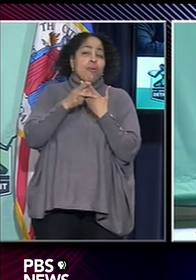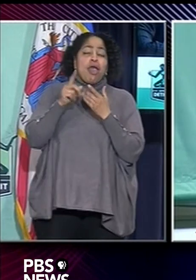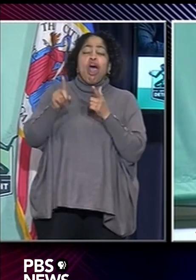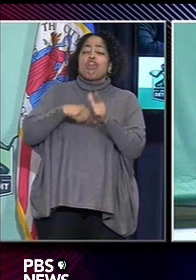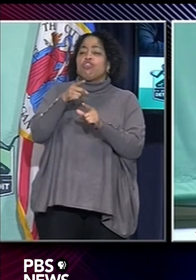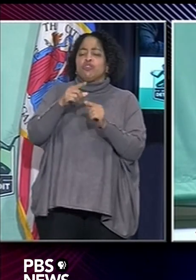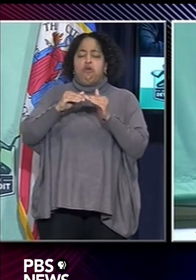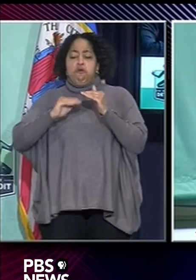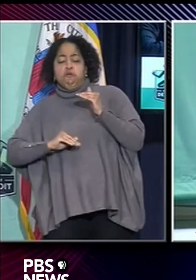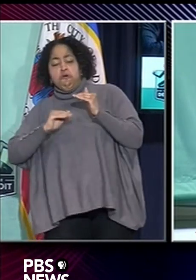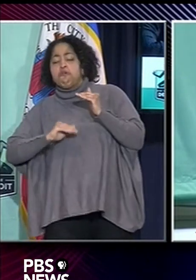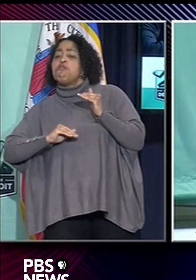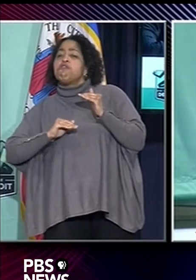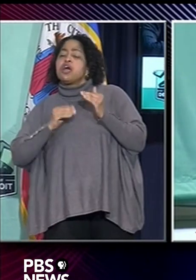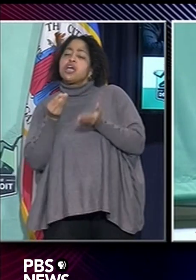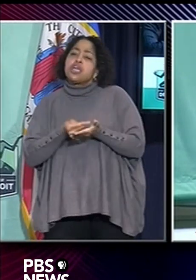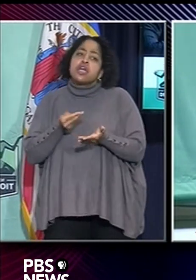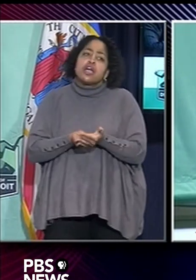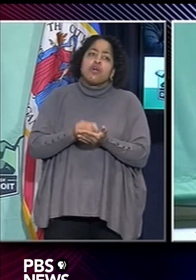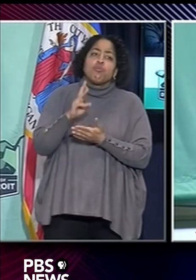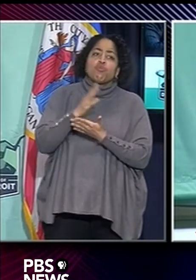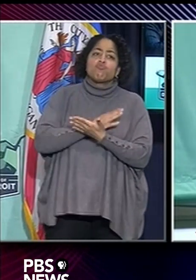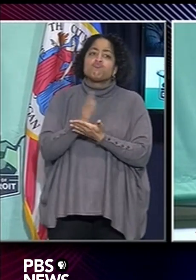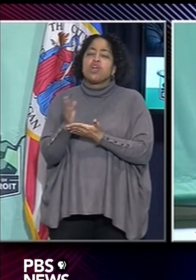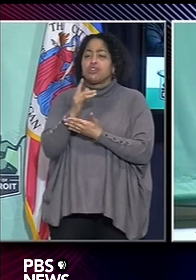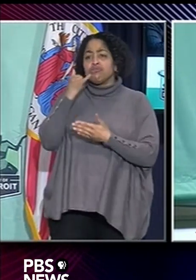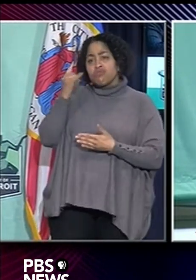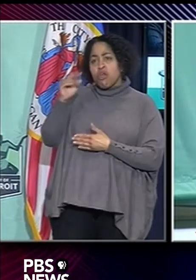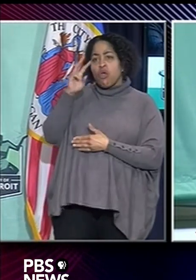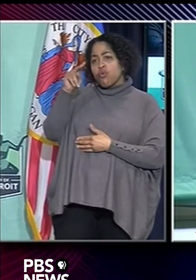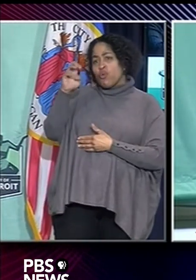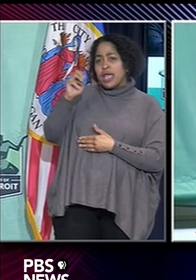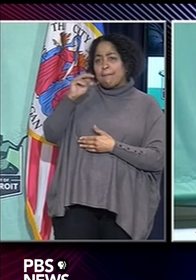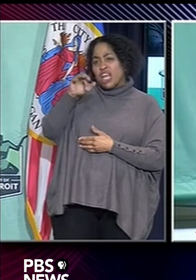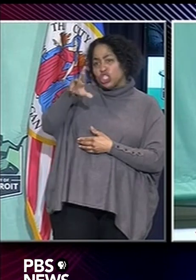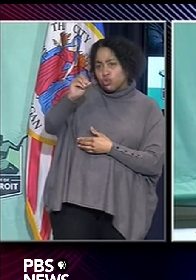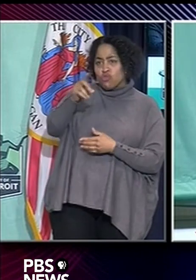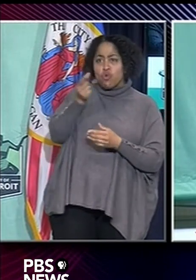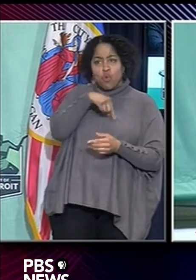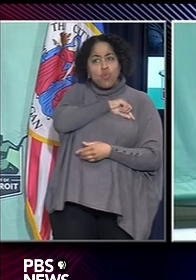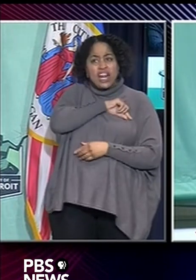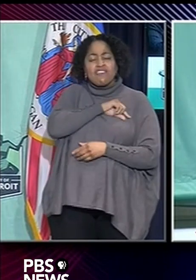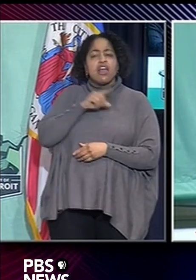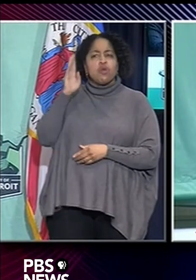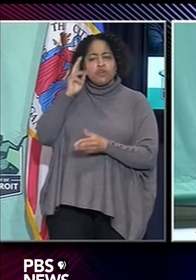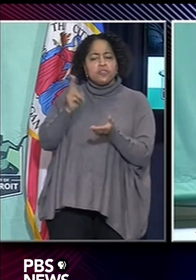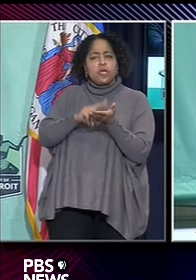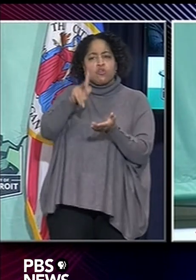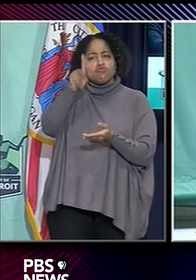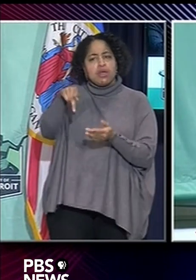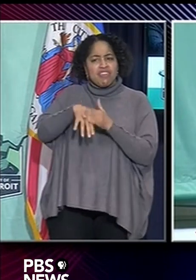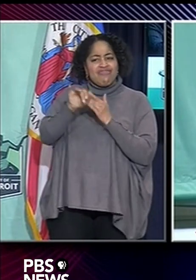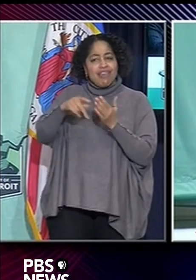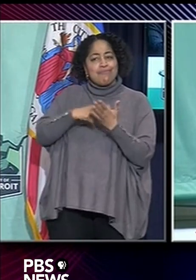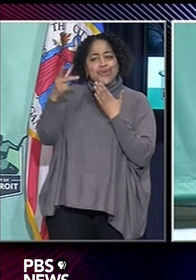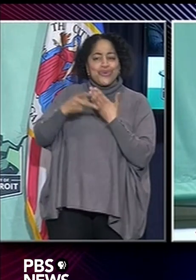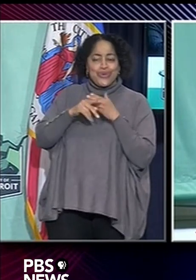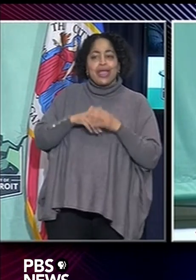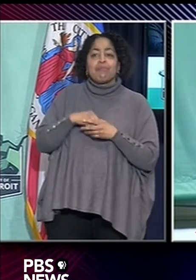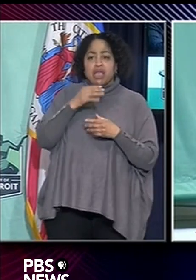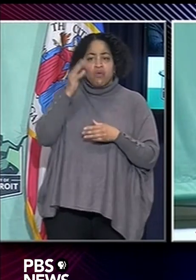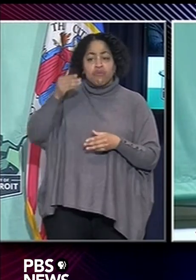that lower income range, if you call Wayne Metro and you qualify, they'll enroll you in the program